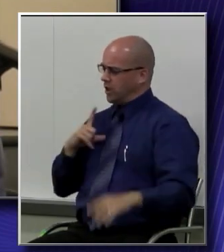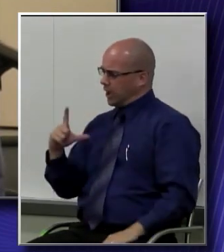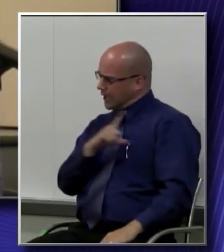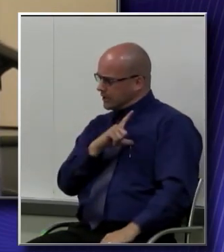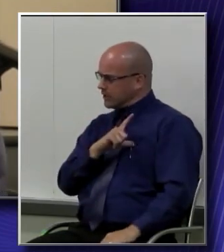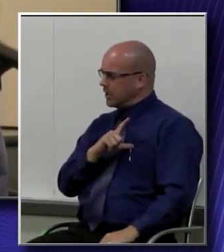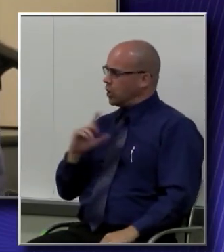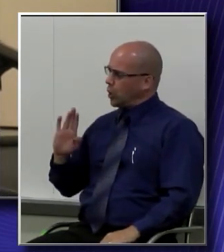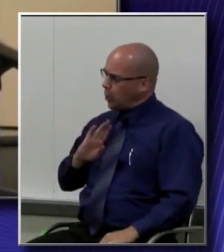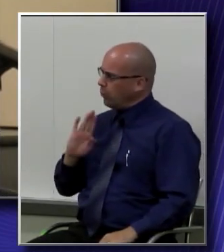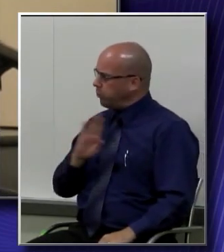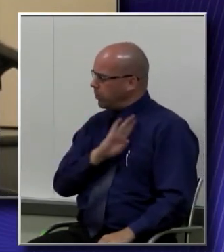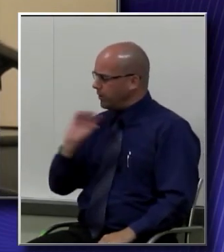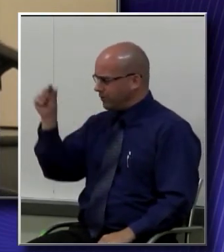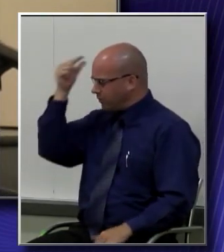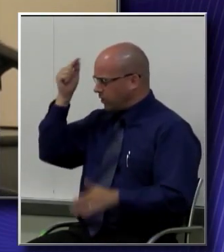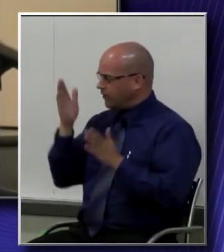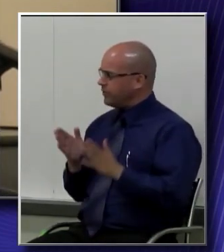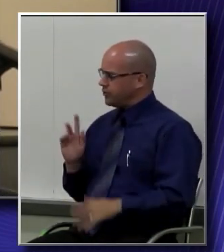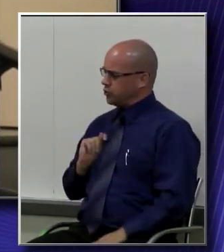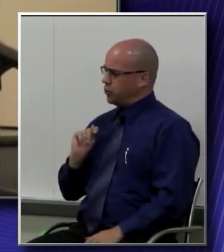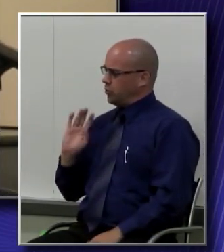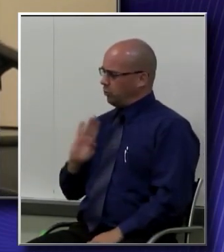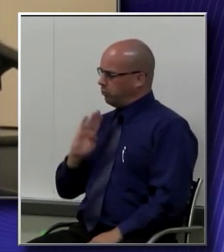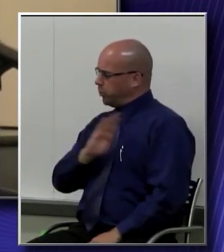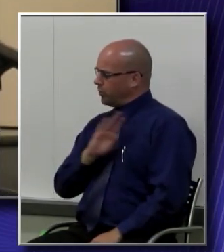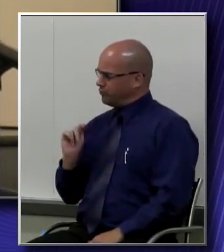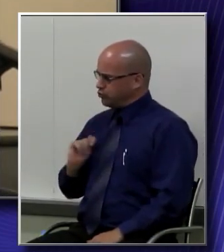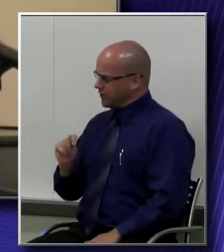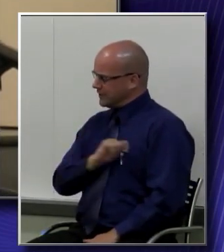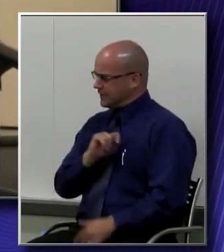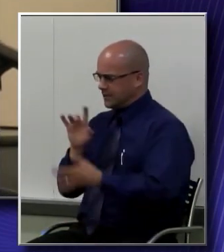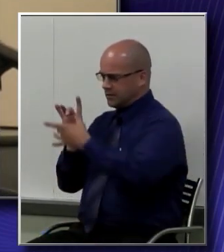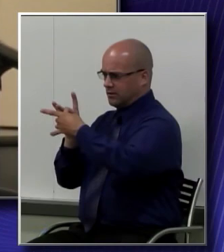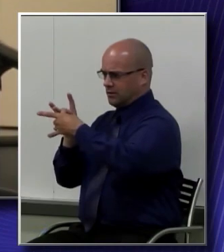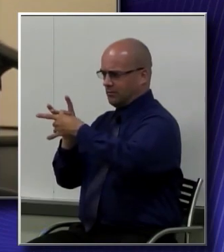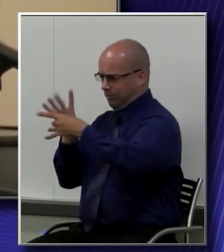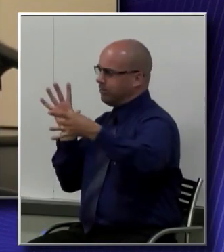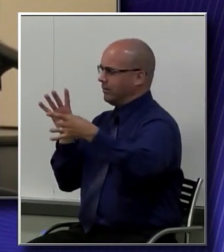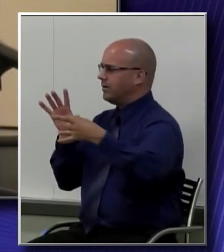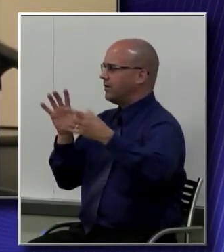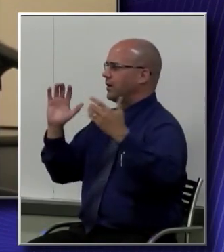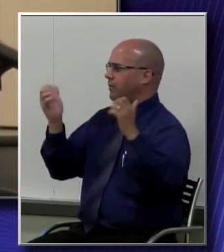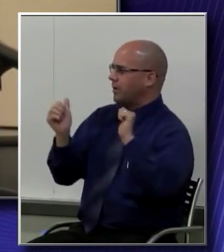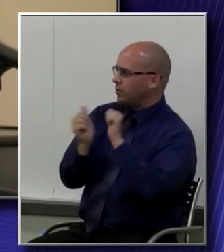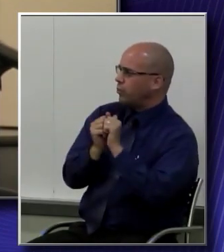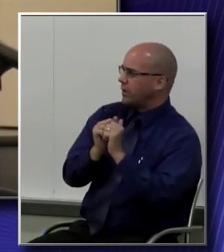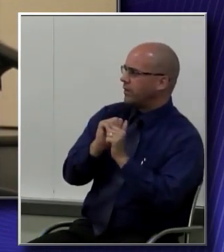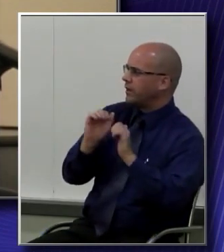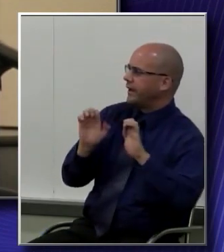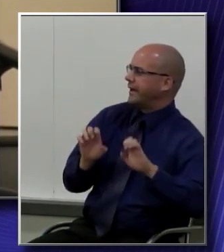of Trustees, and the public education, and the boards of education.